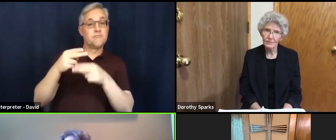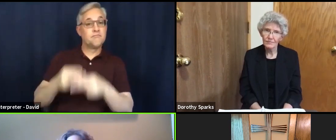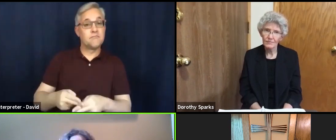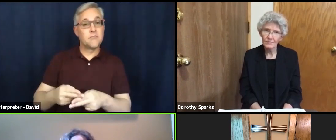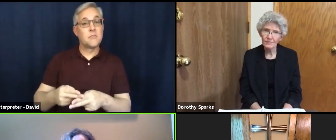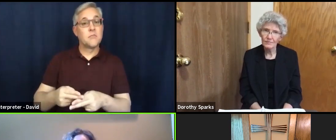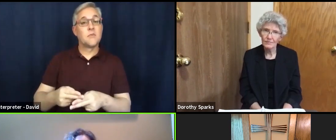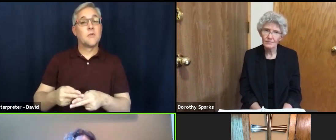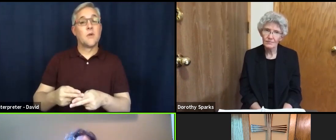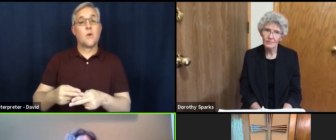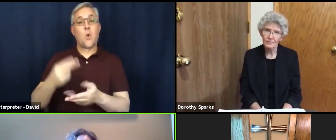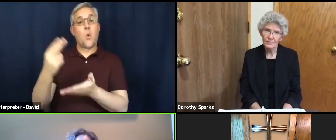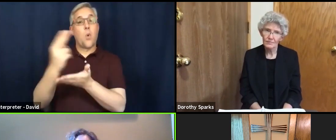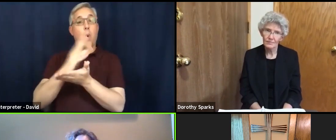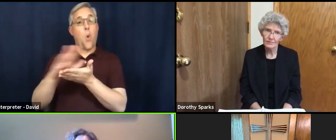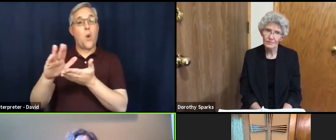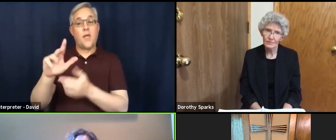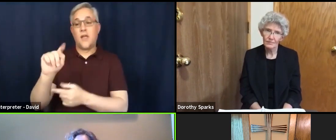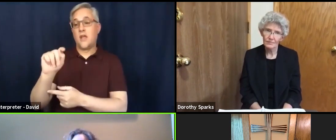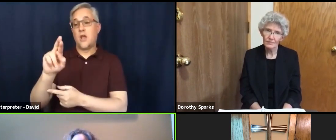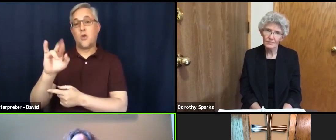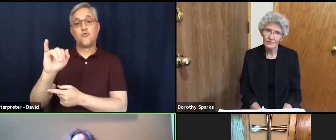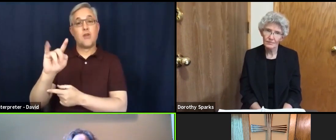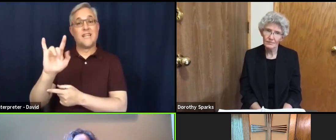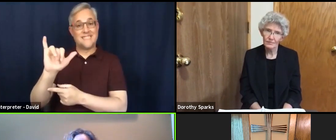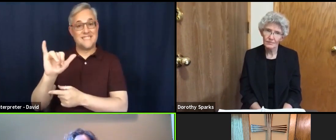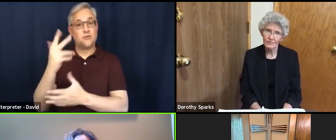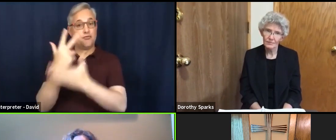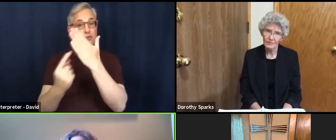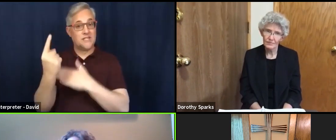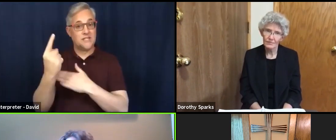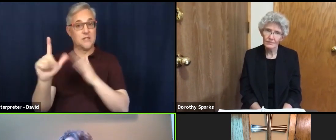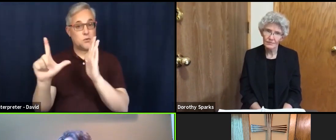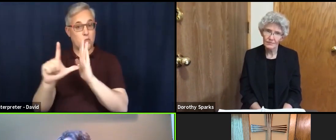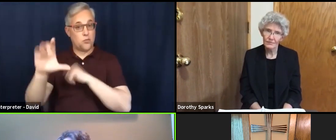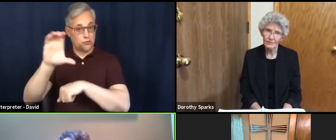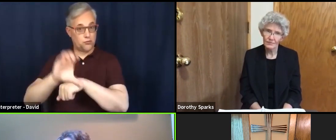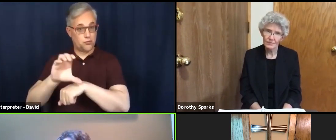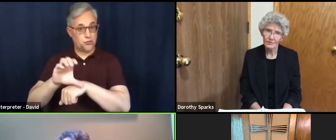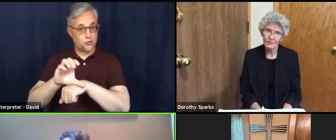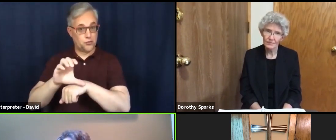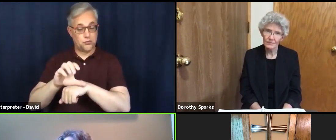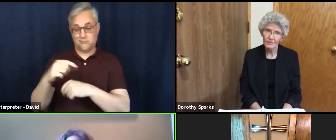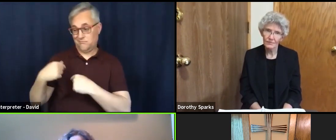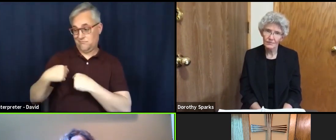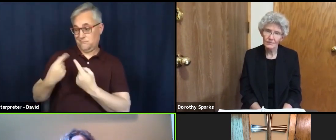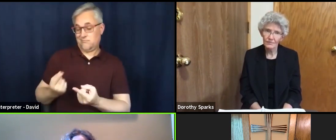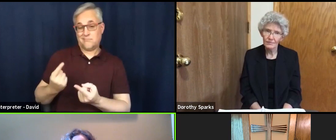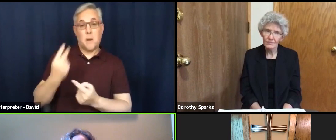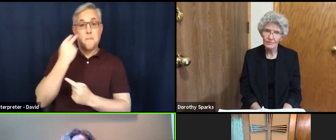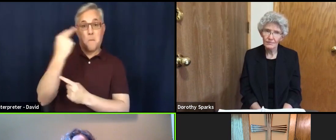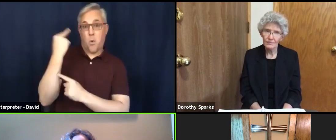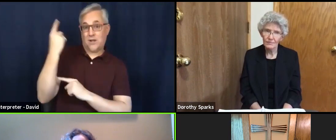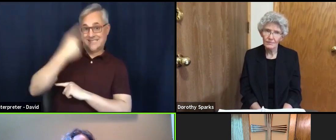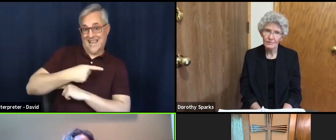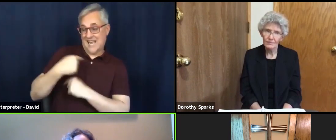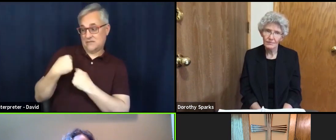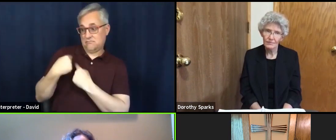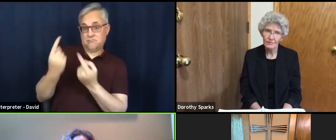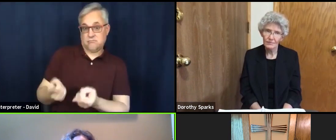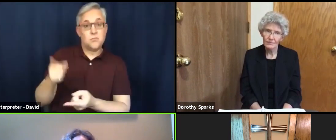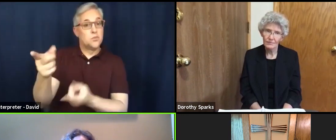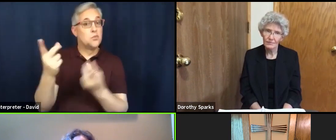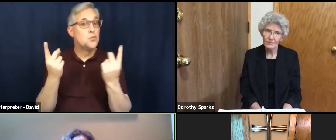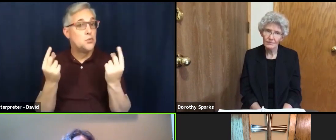this week, last week, since Memorial Day, which is being with